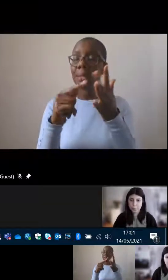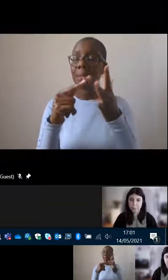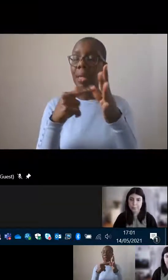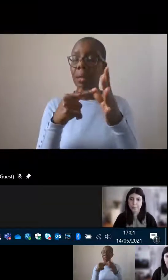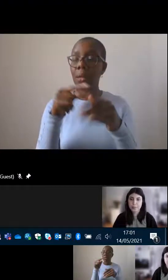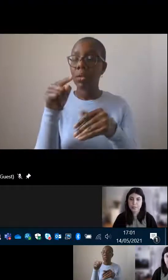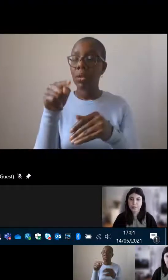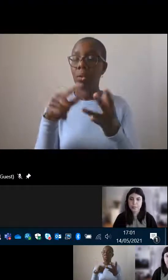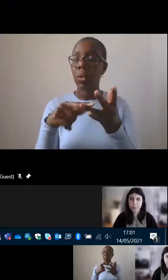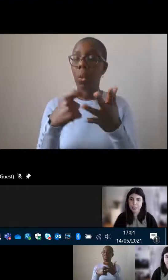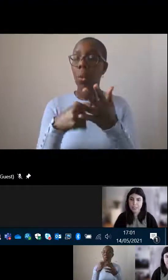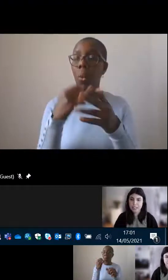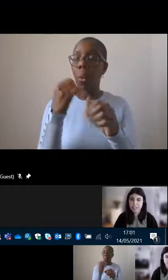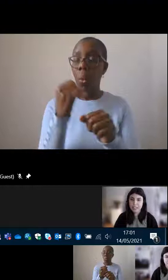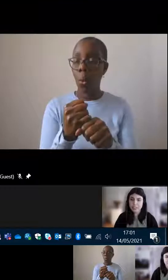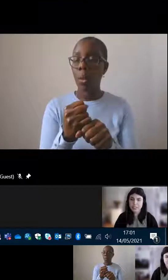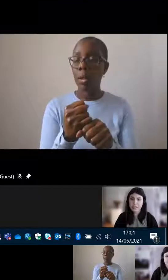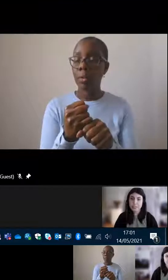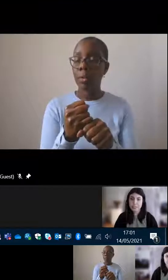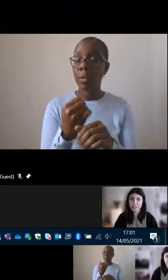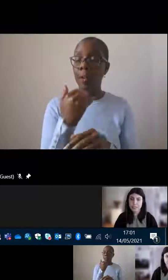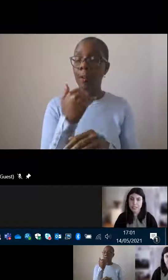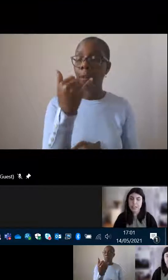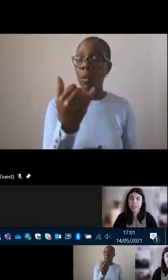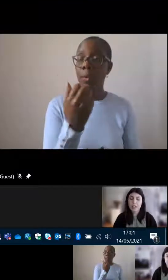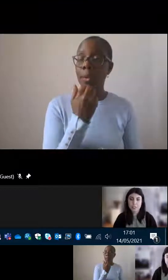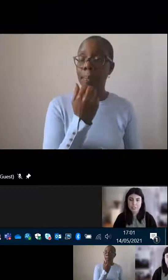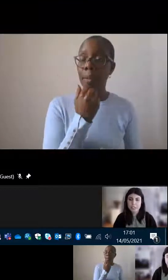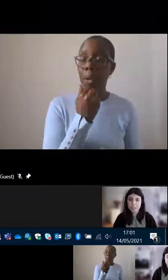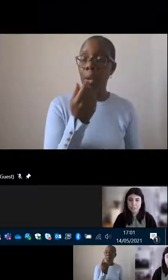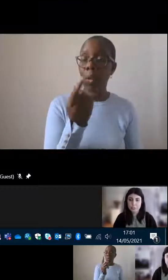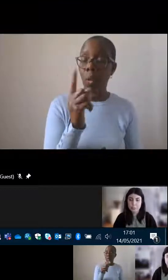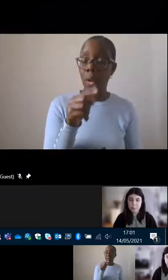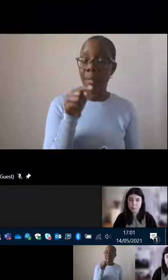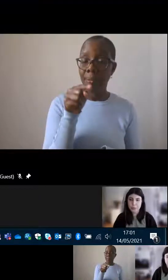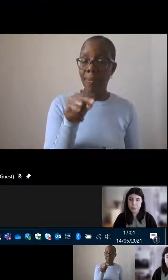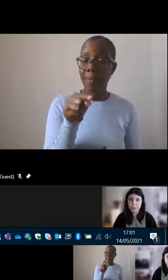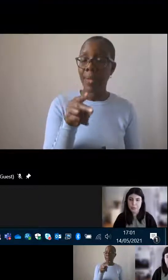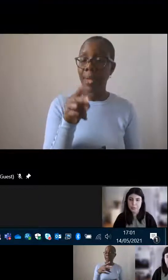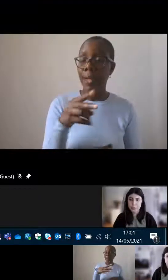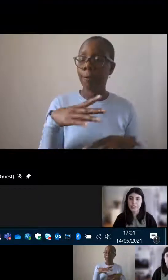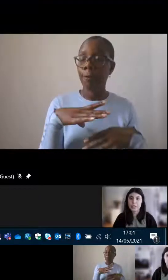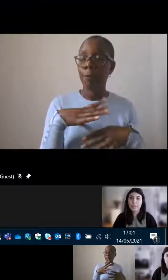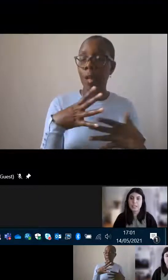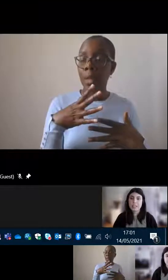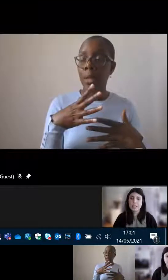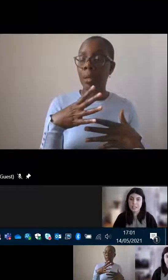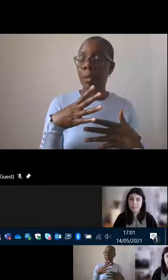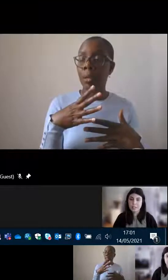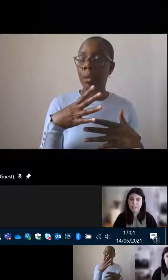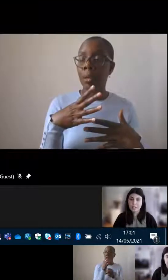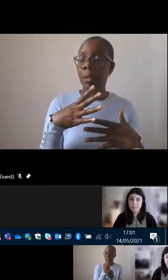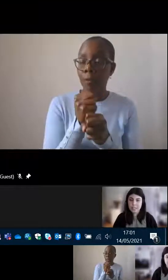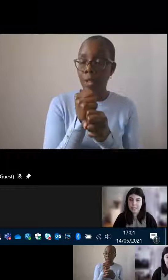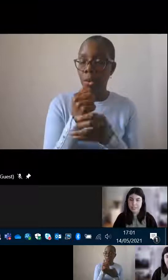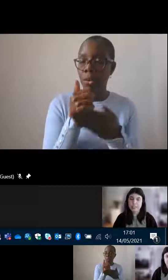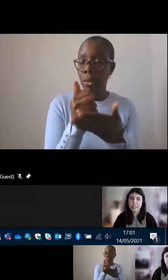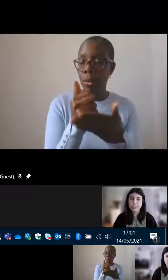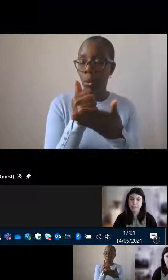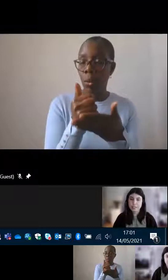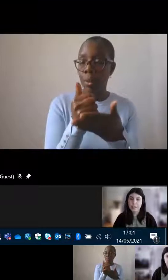hestia.org. The phone line for this free and confidential support is